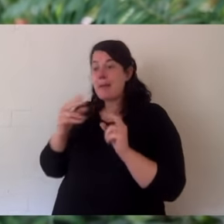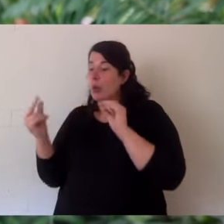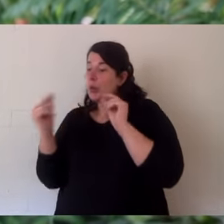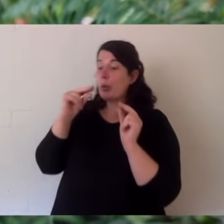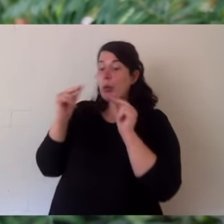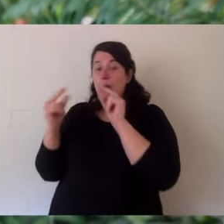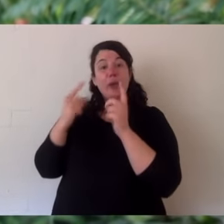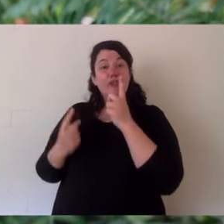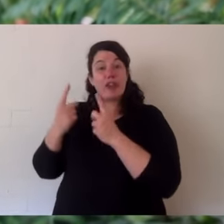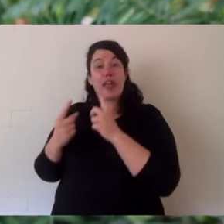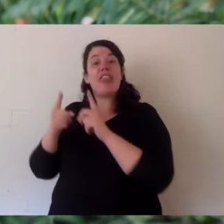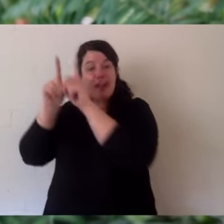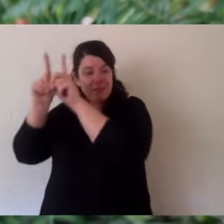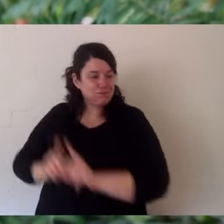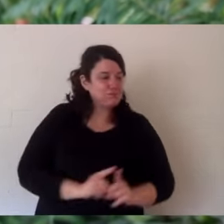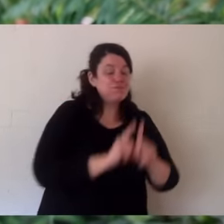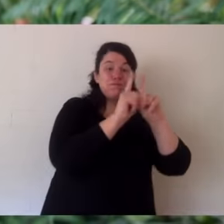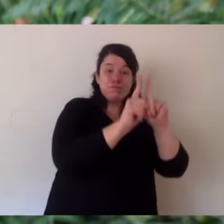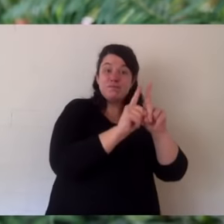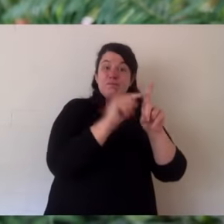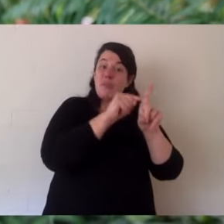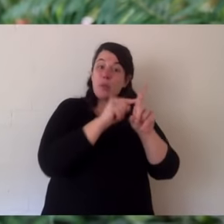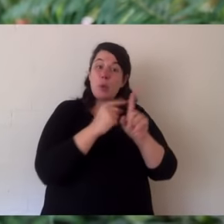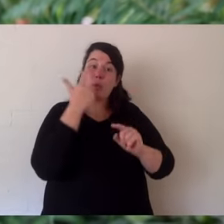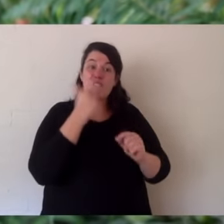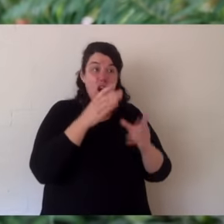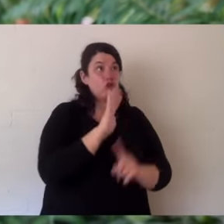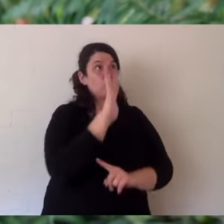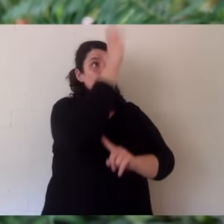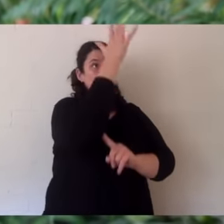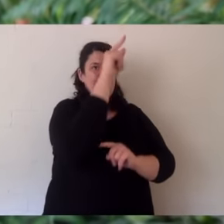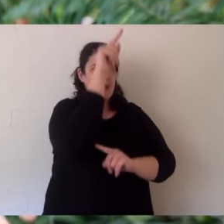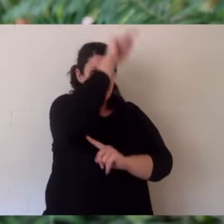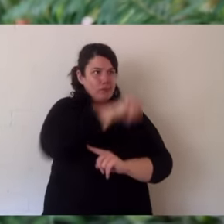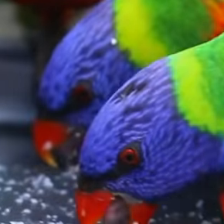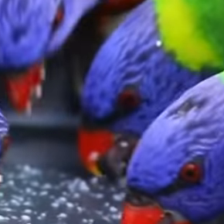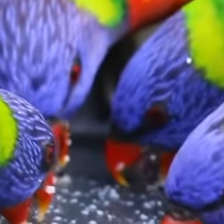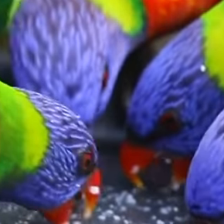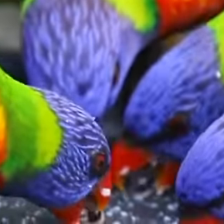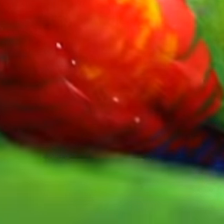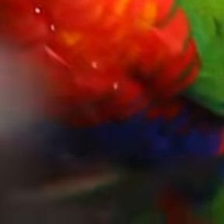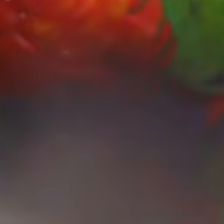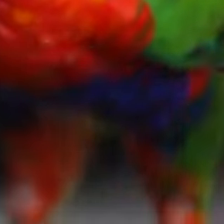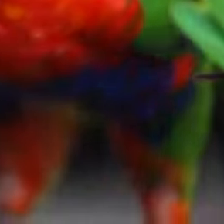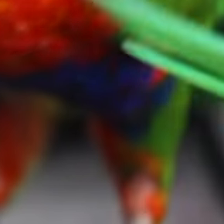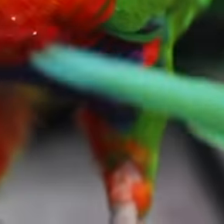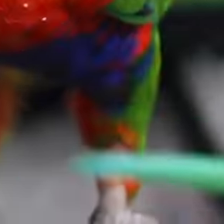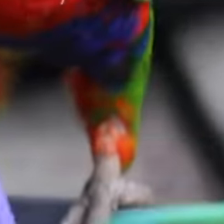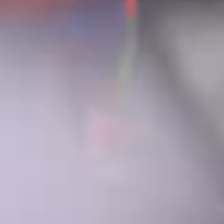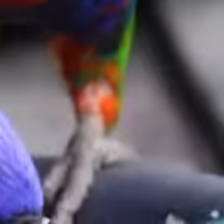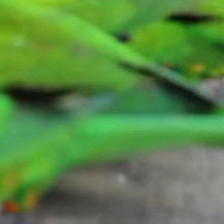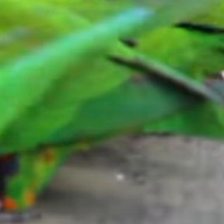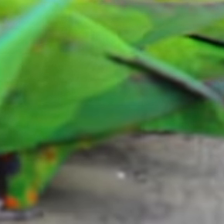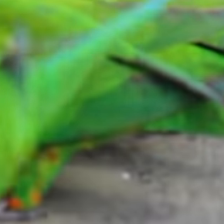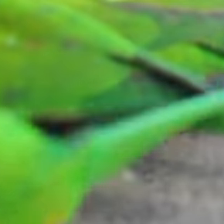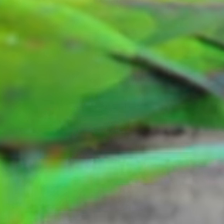might call together, make their sounds, but then they'll peel off and that pair will go and find a hollow log, a safe hollow log, high up